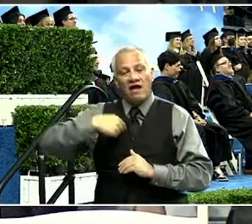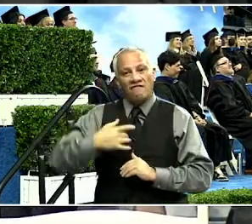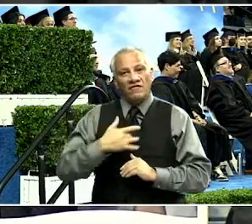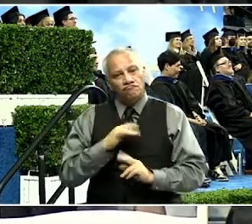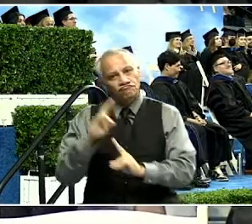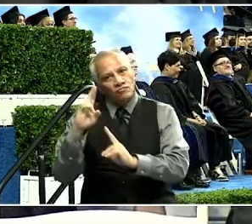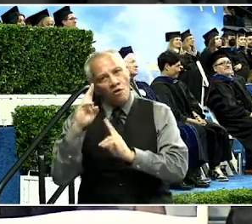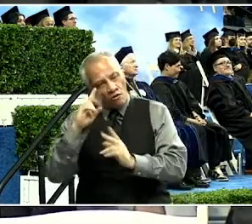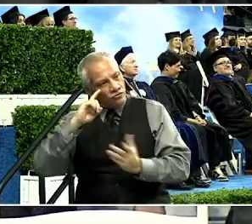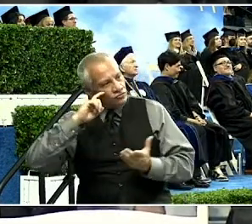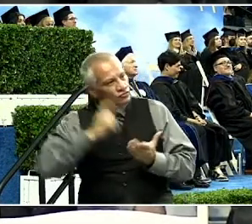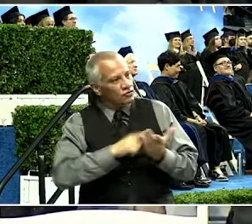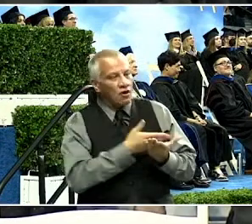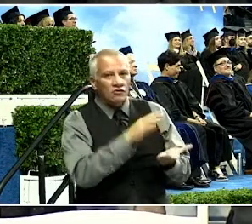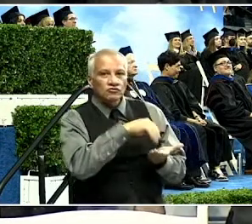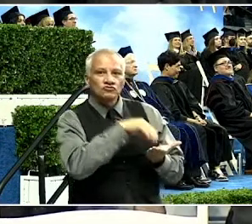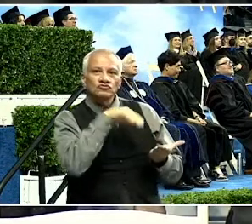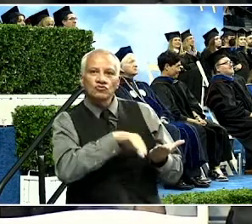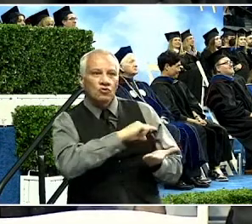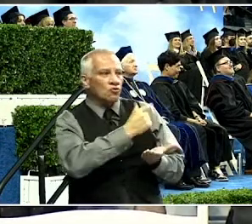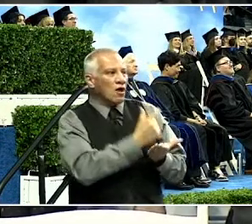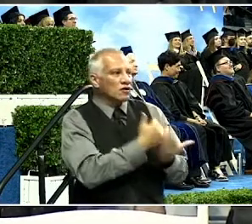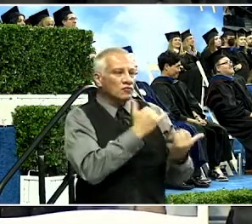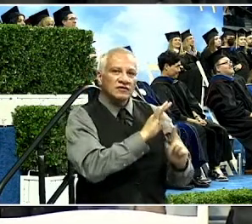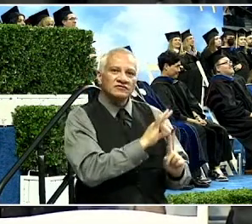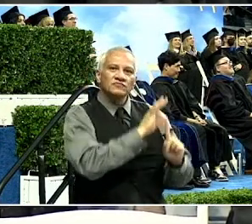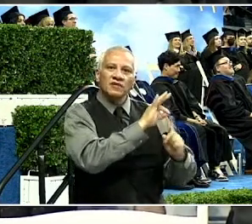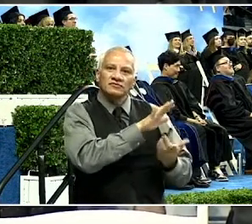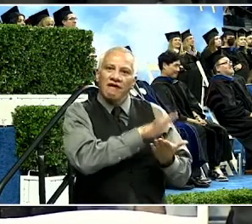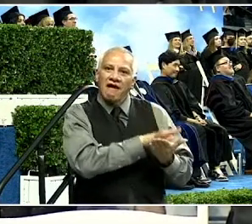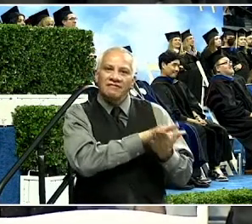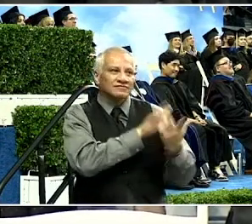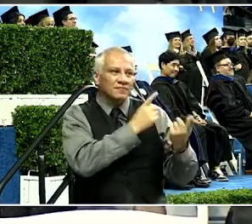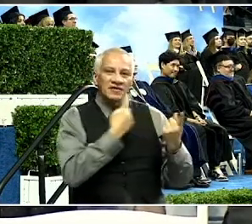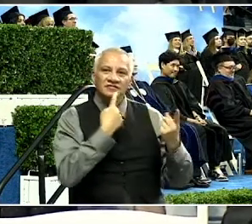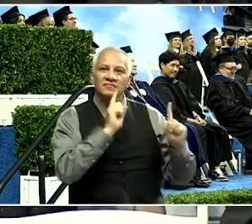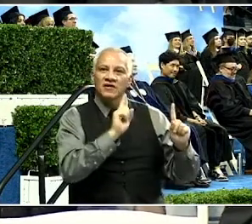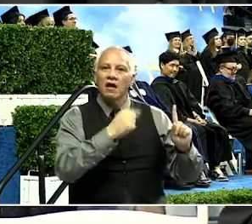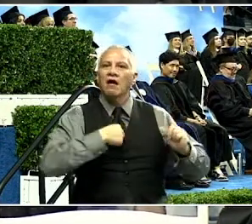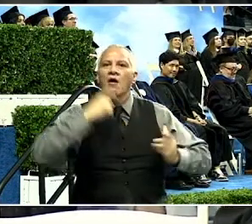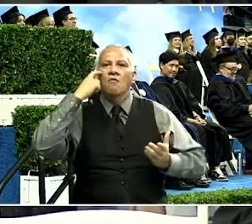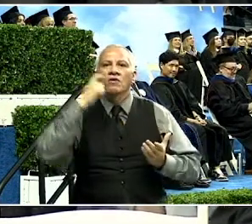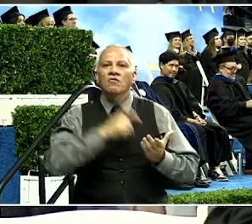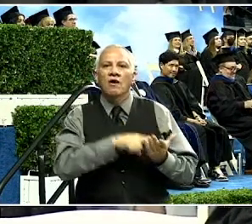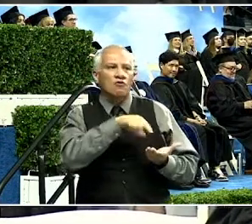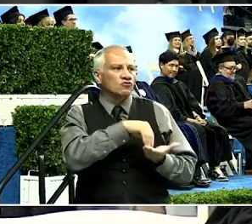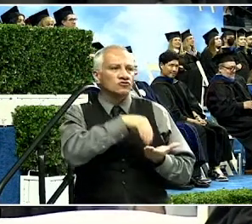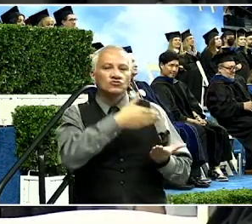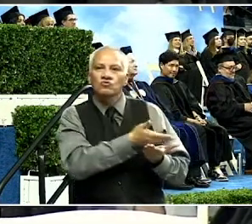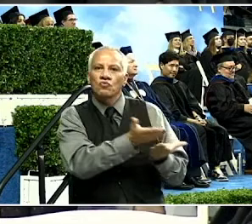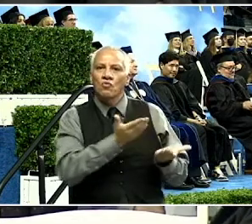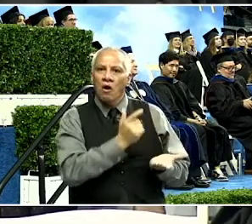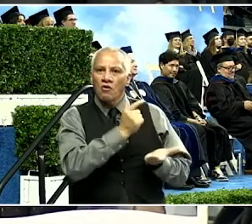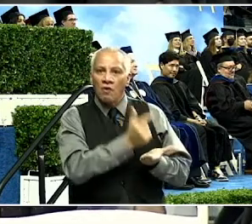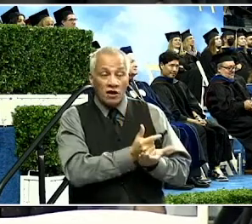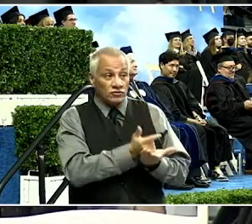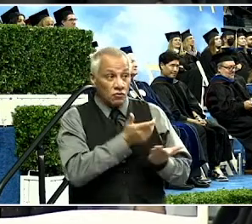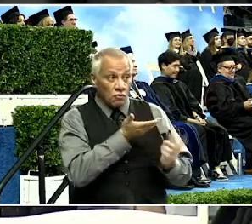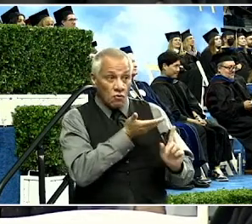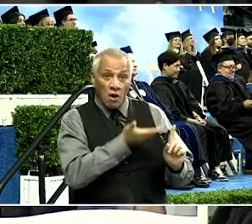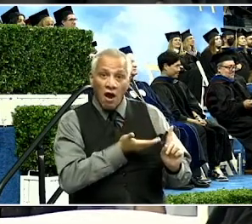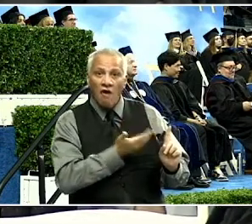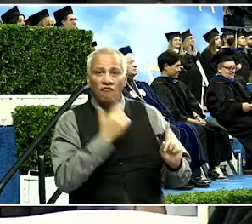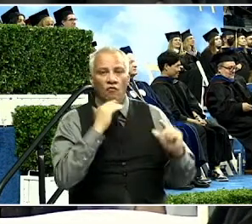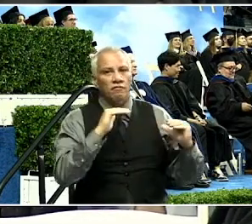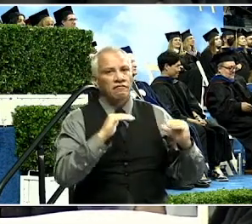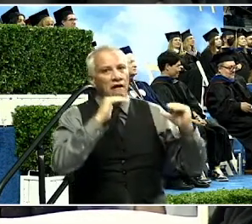who graduate today with very special academic achievements. I would like to recognize the students who are graduating with one of the